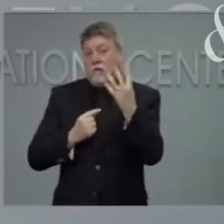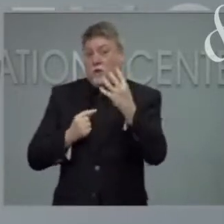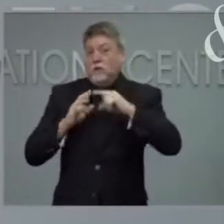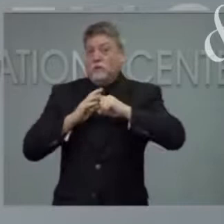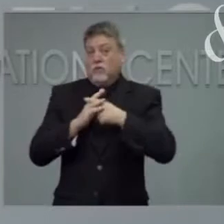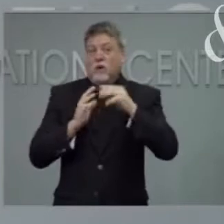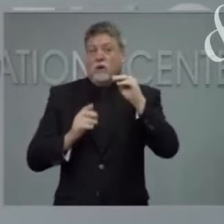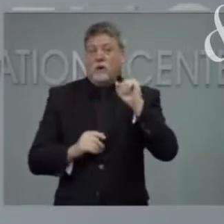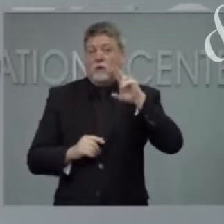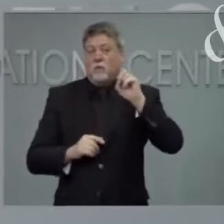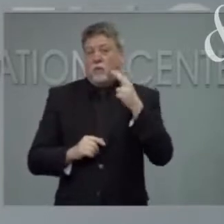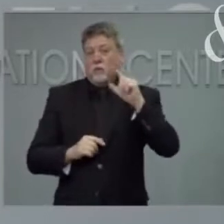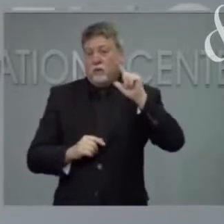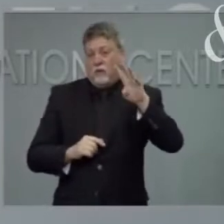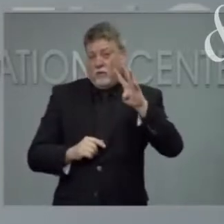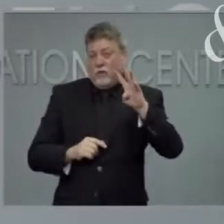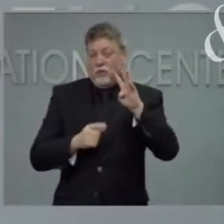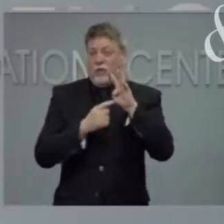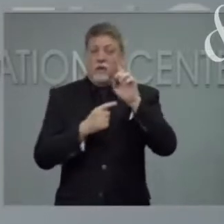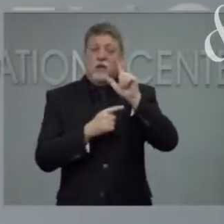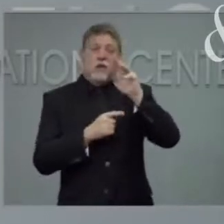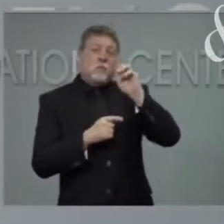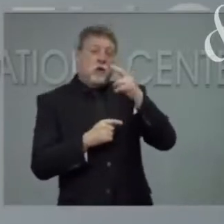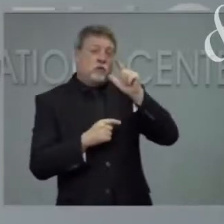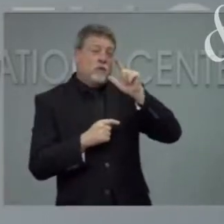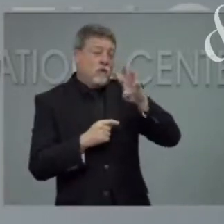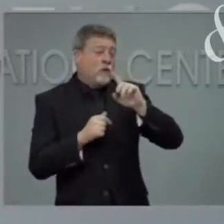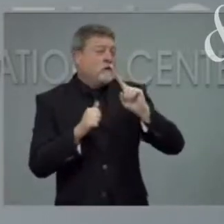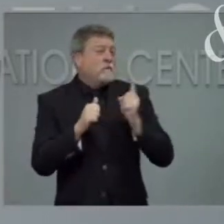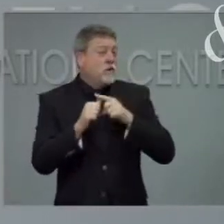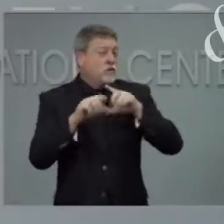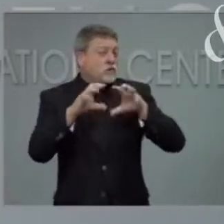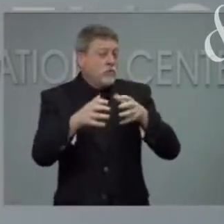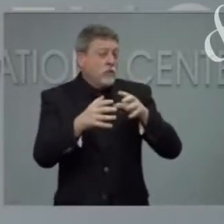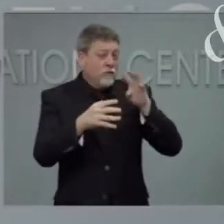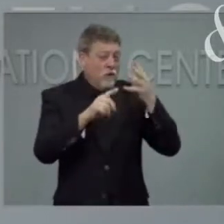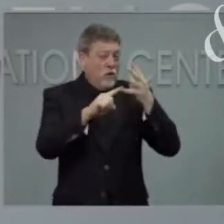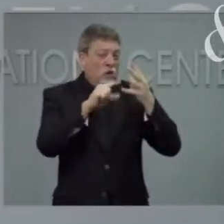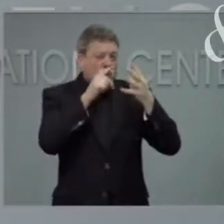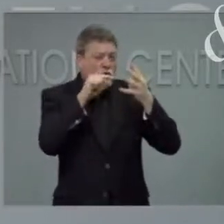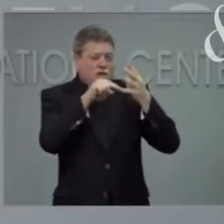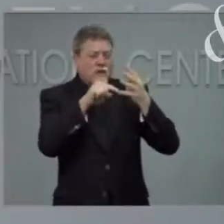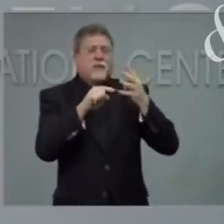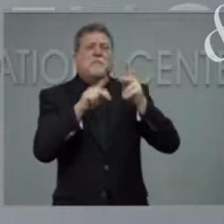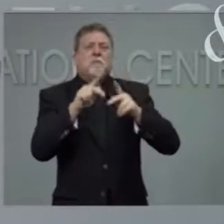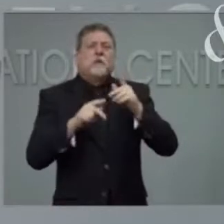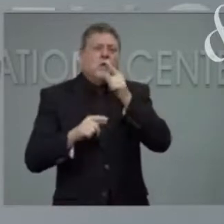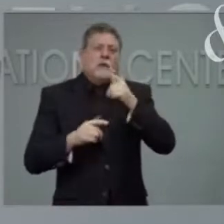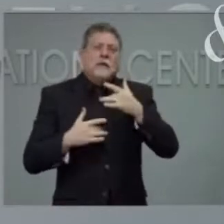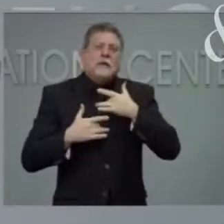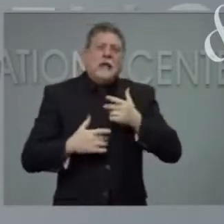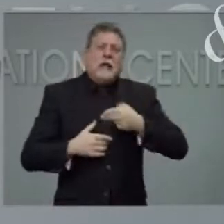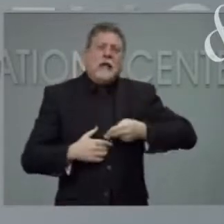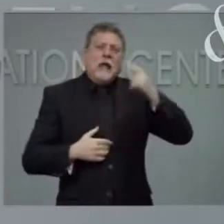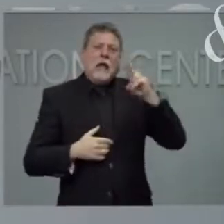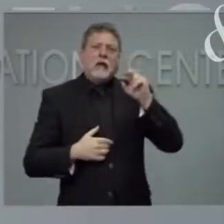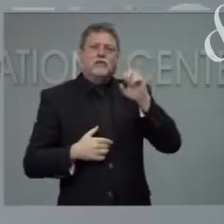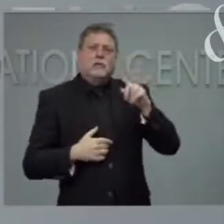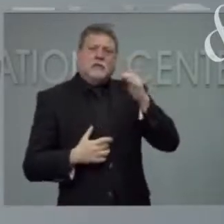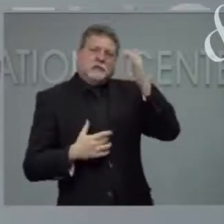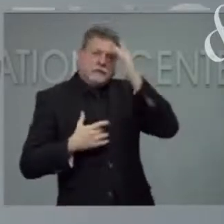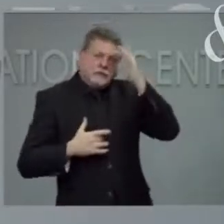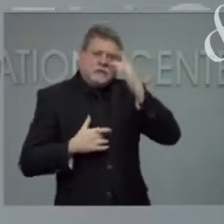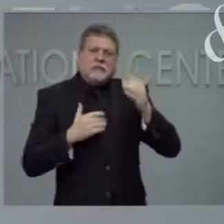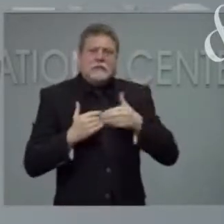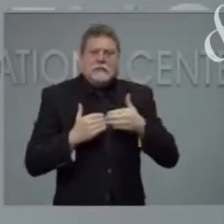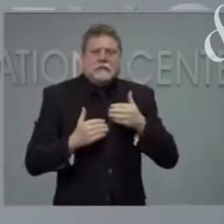for COVID because of some underlying medical conditions and certain congregate settings. Thank you.